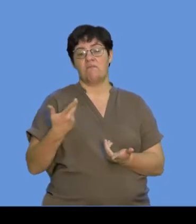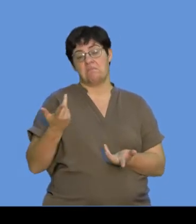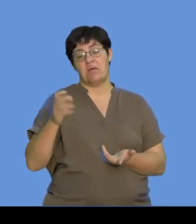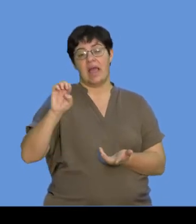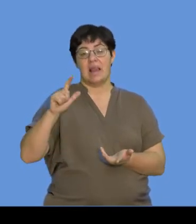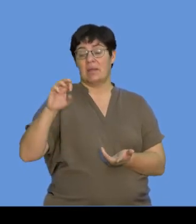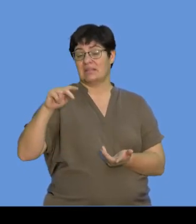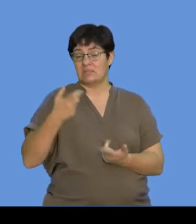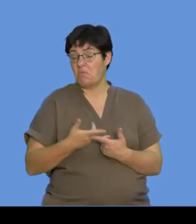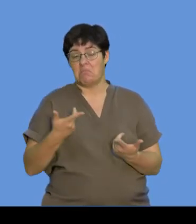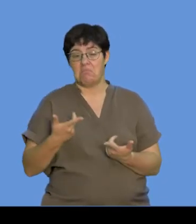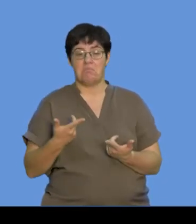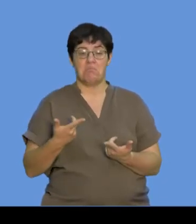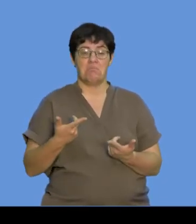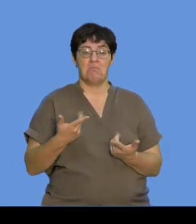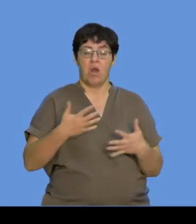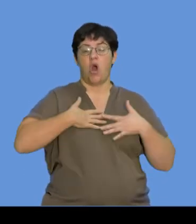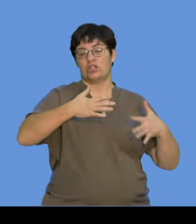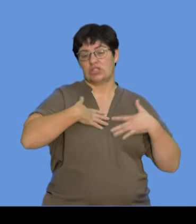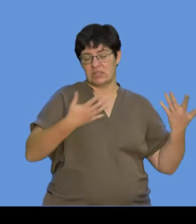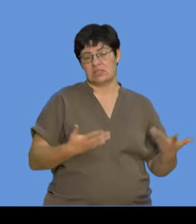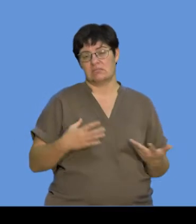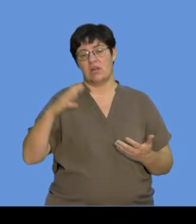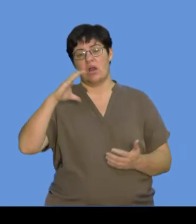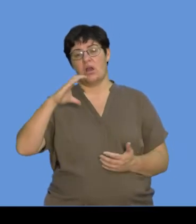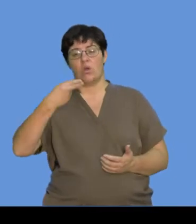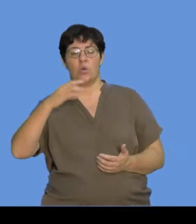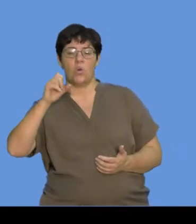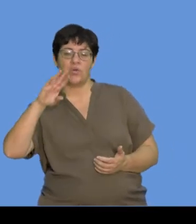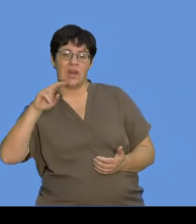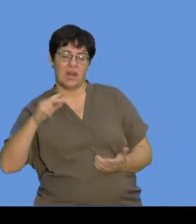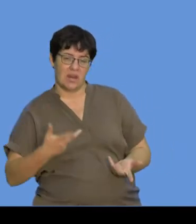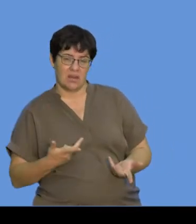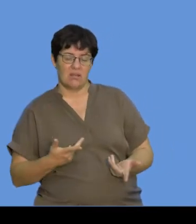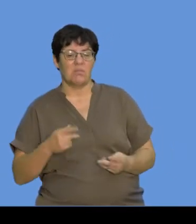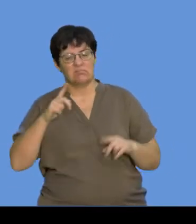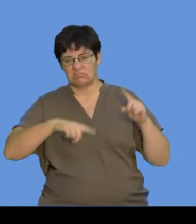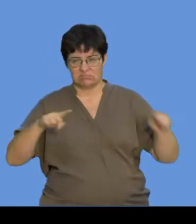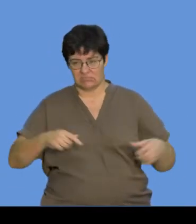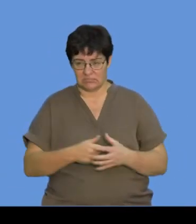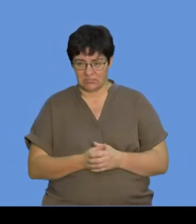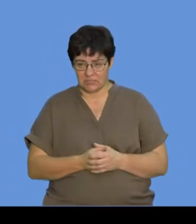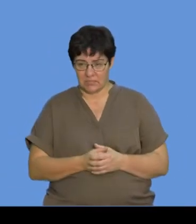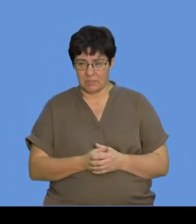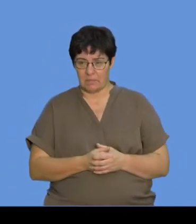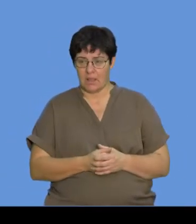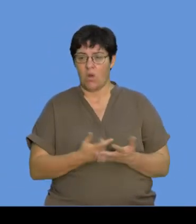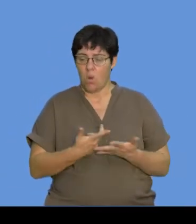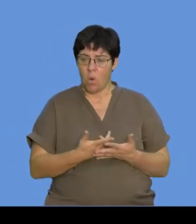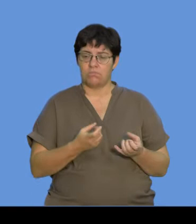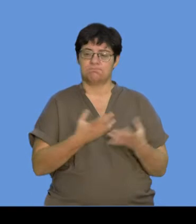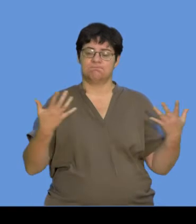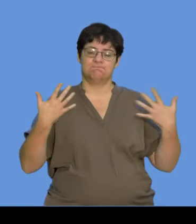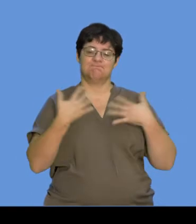example, chlorine gas. So molecules are not only for compounds, but it can be compounds or elements, or a giant